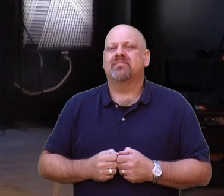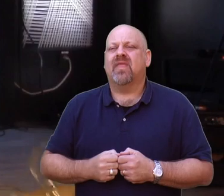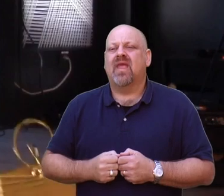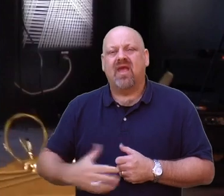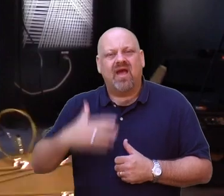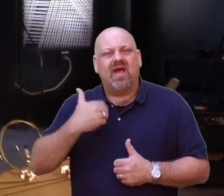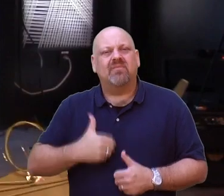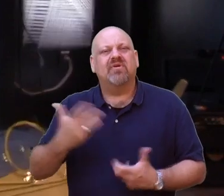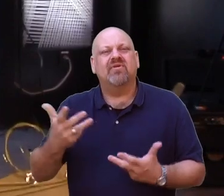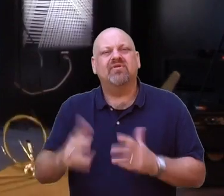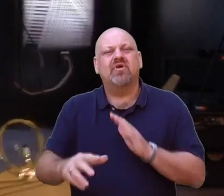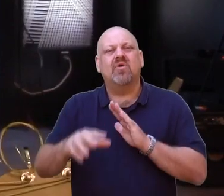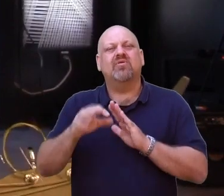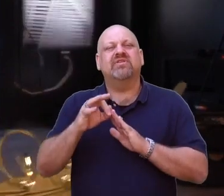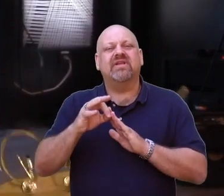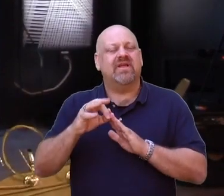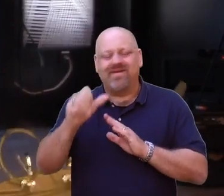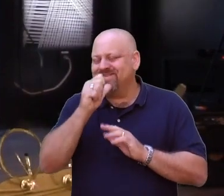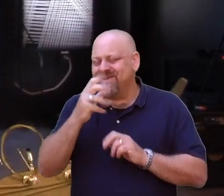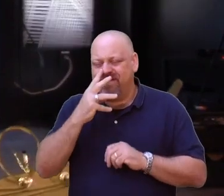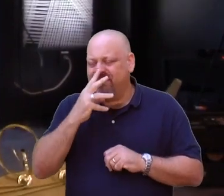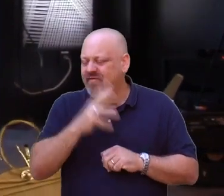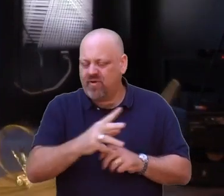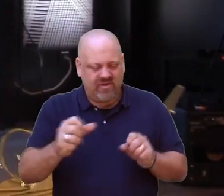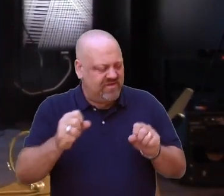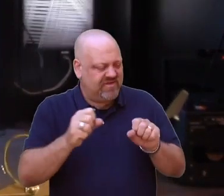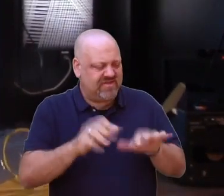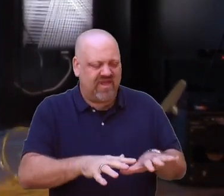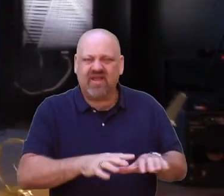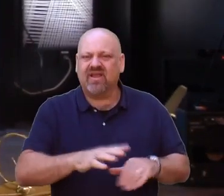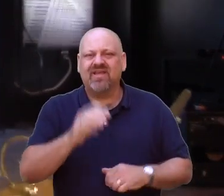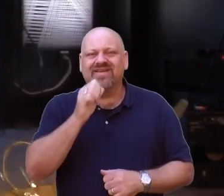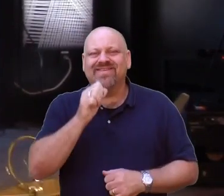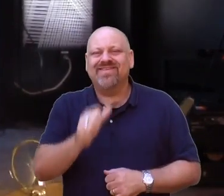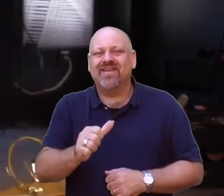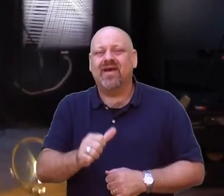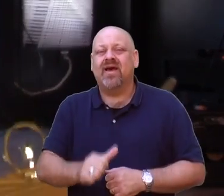am. I am chosen,